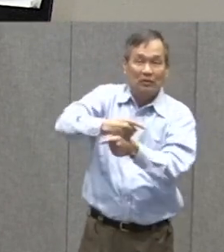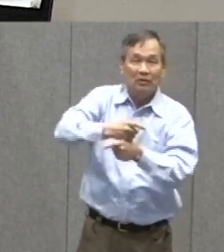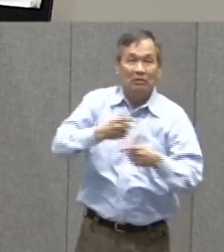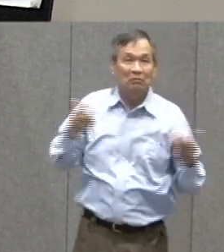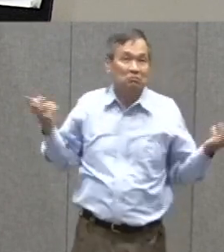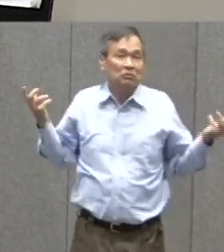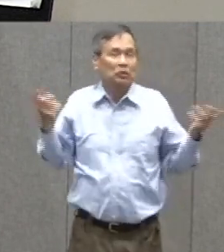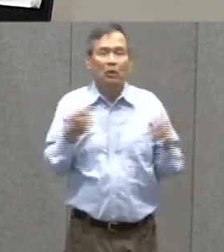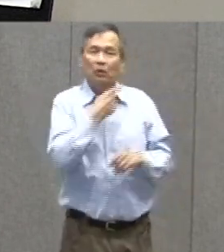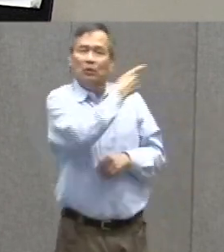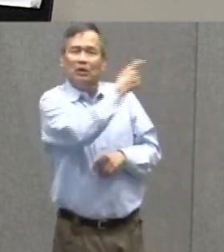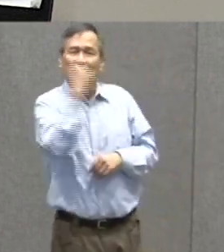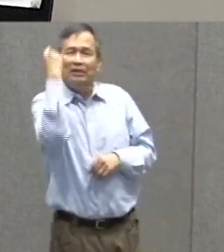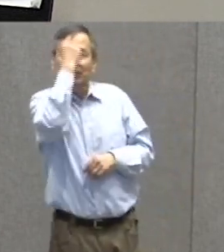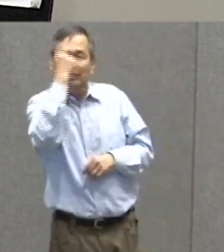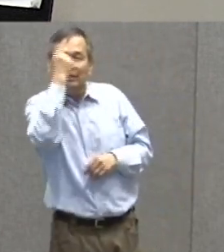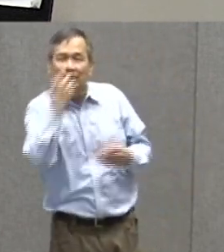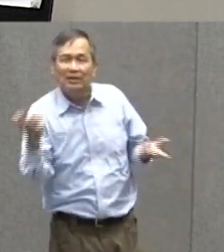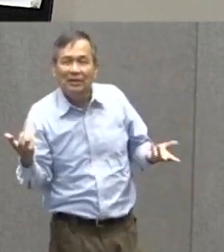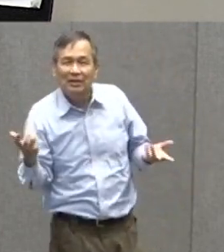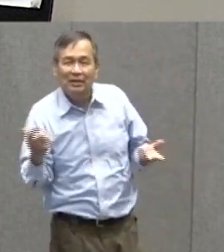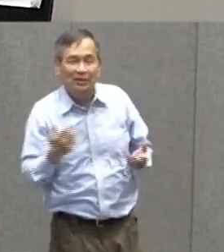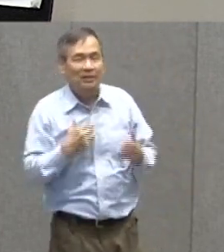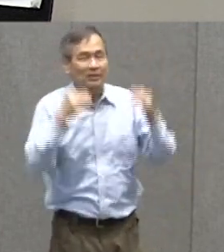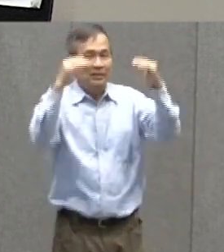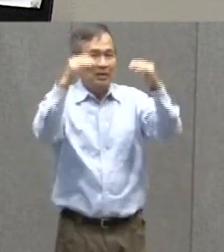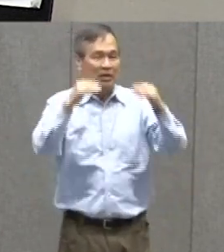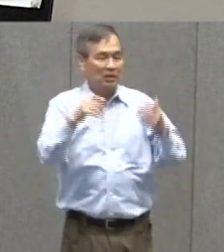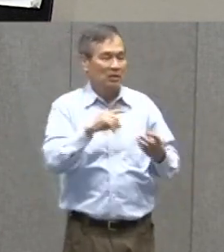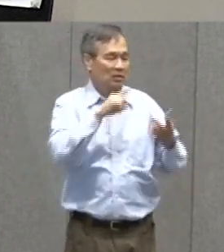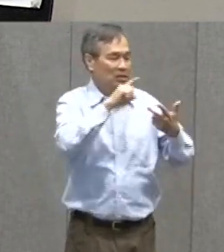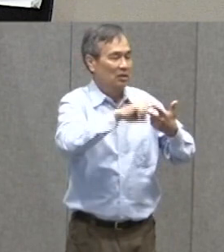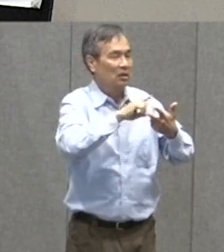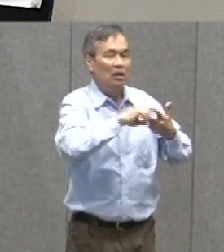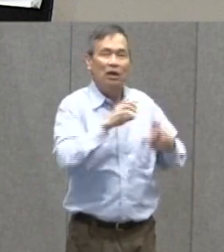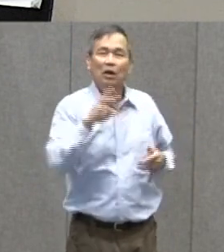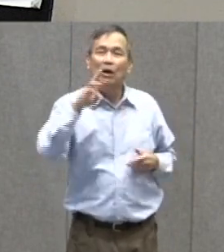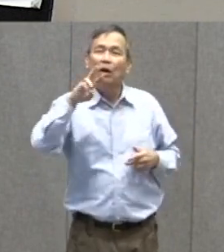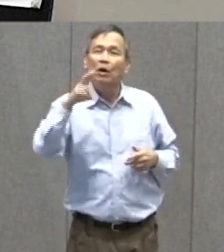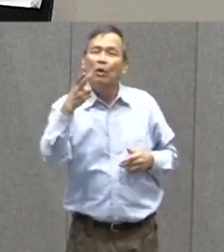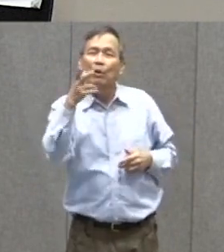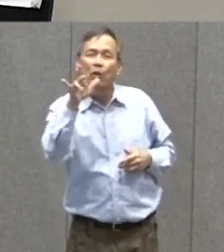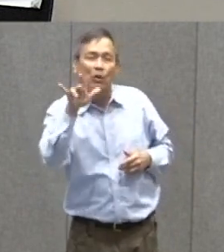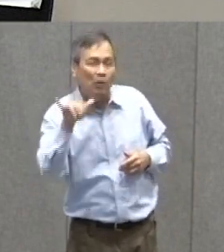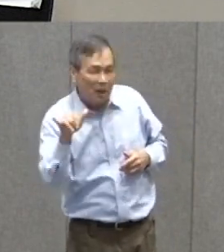kind of wondering here, why is